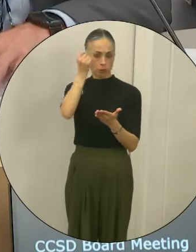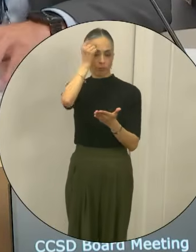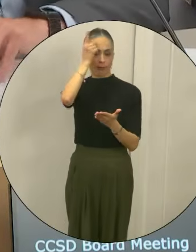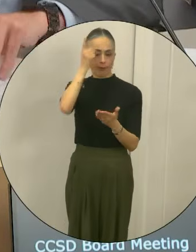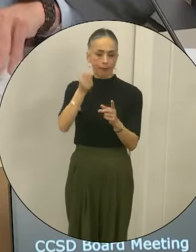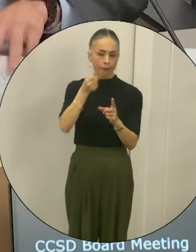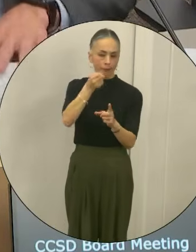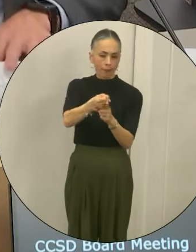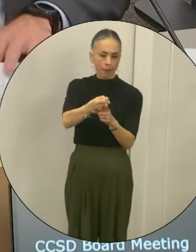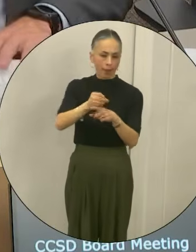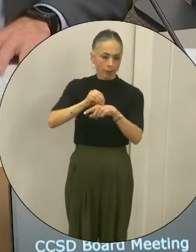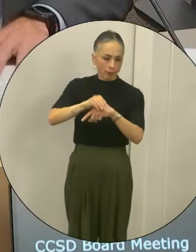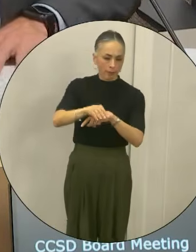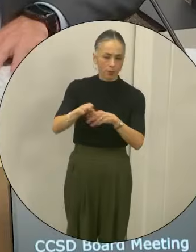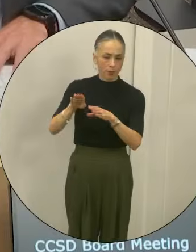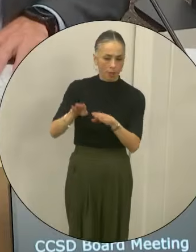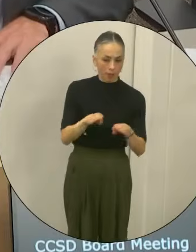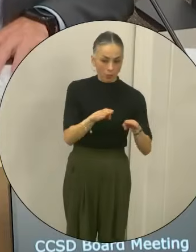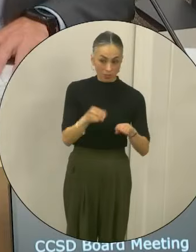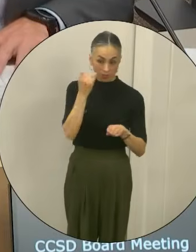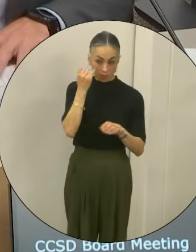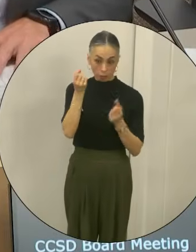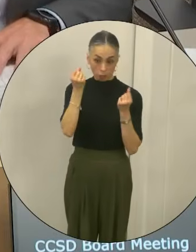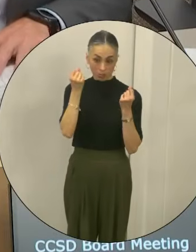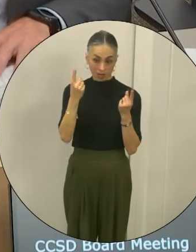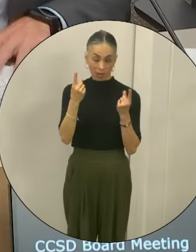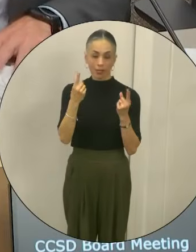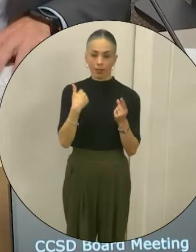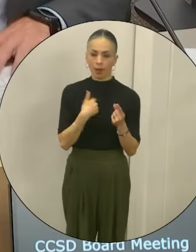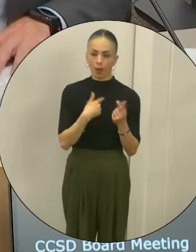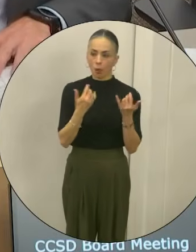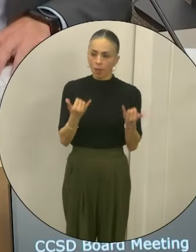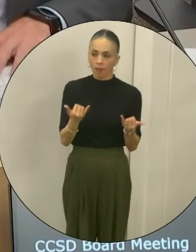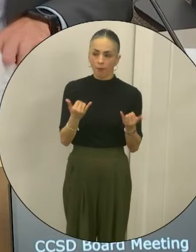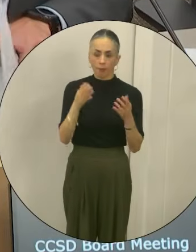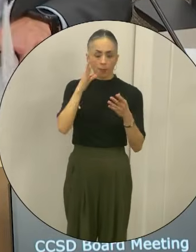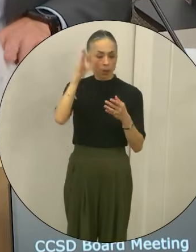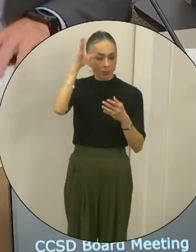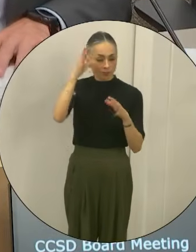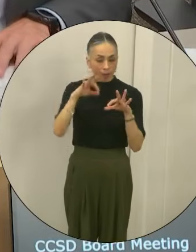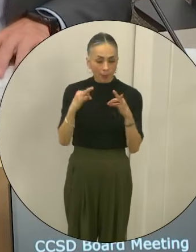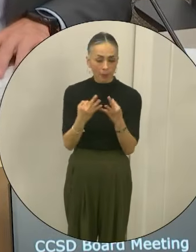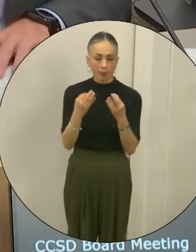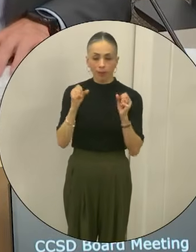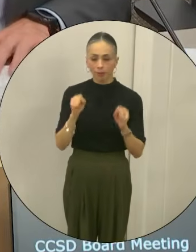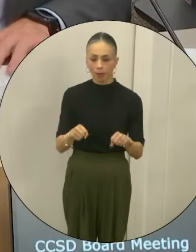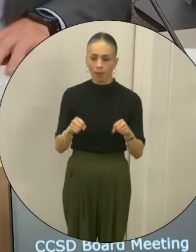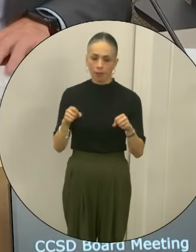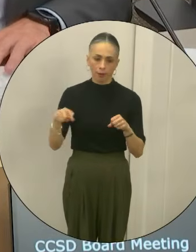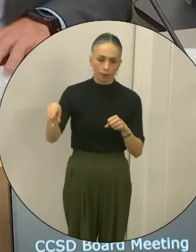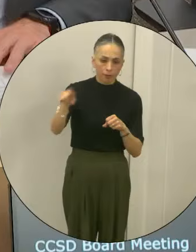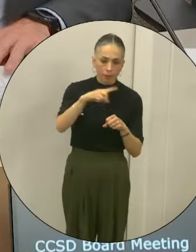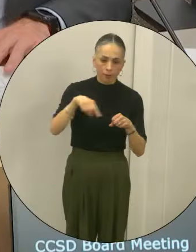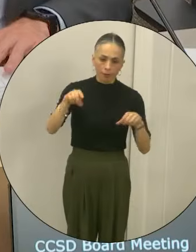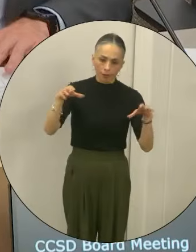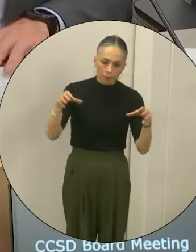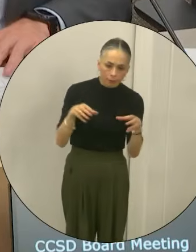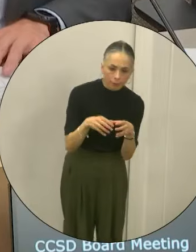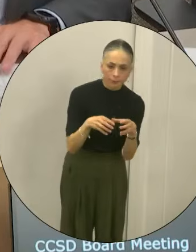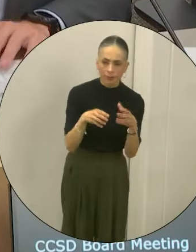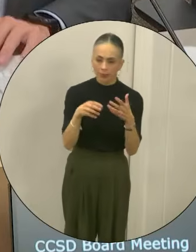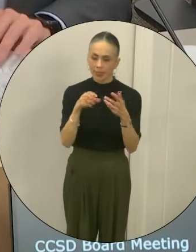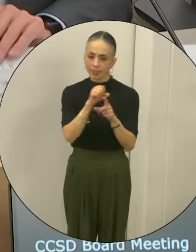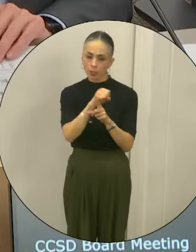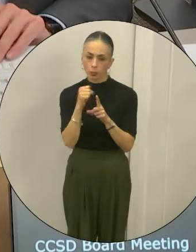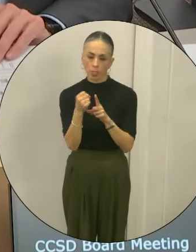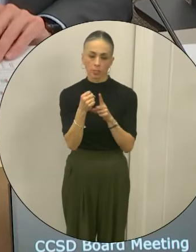they understand the impact of their behaviors, and now we have parents and families that are able to come together and in